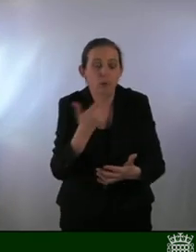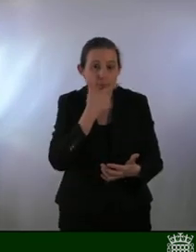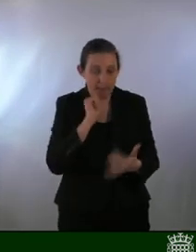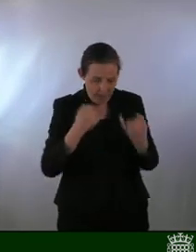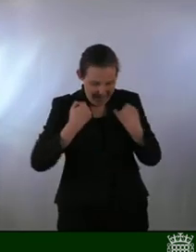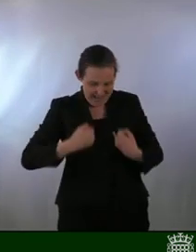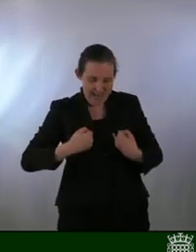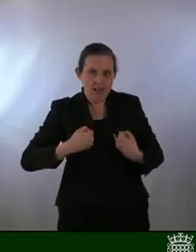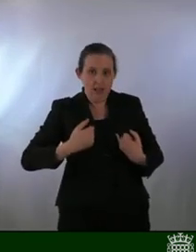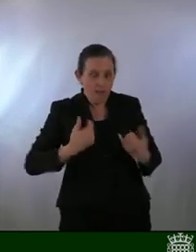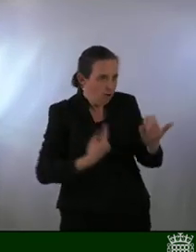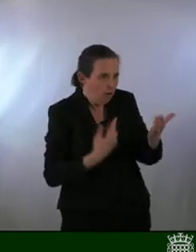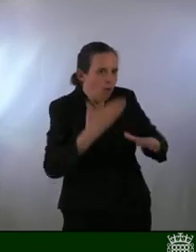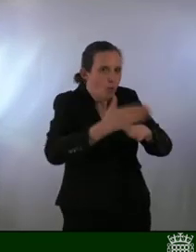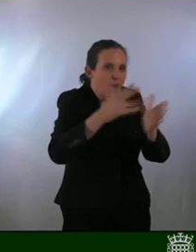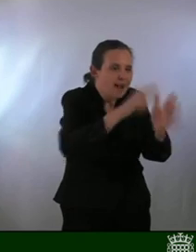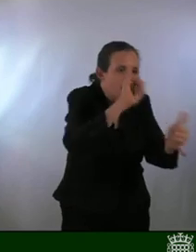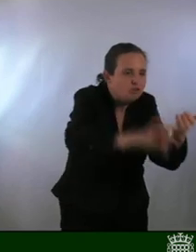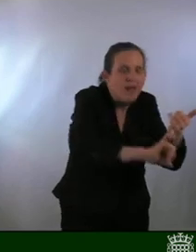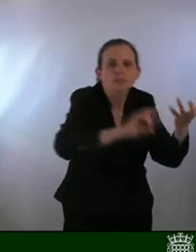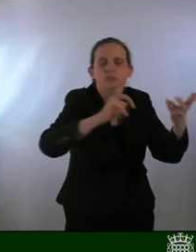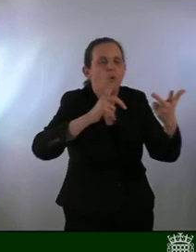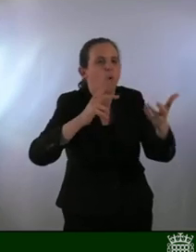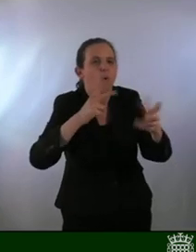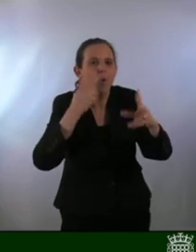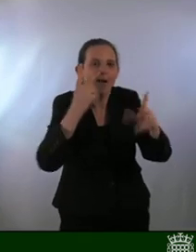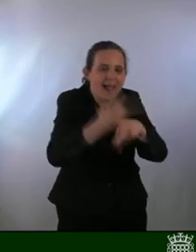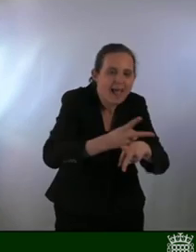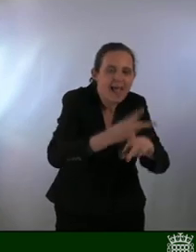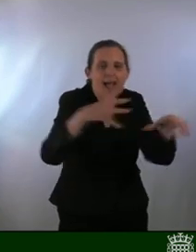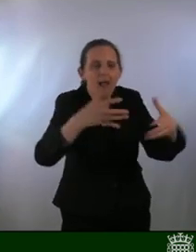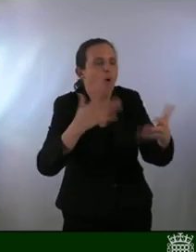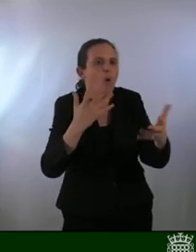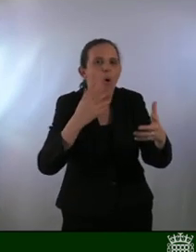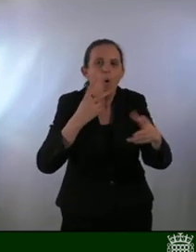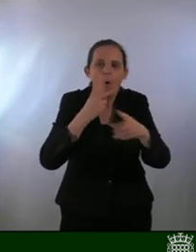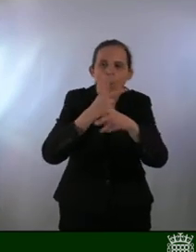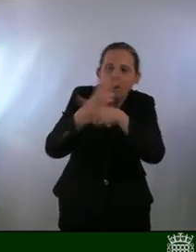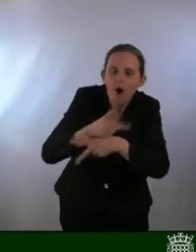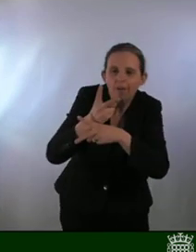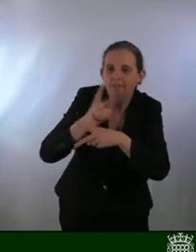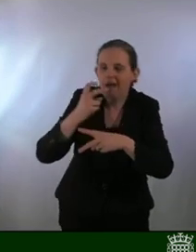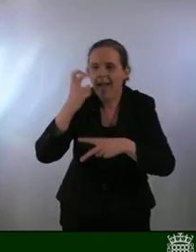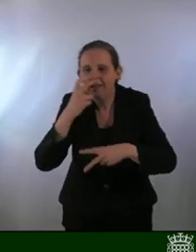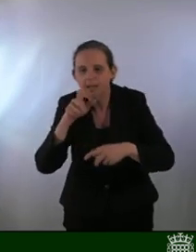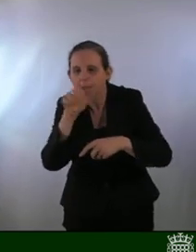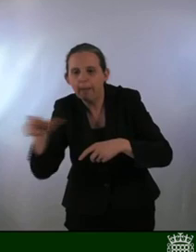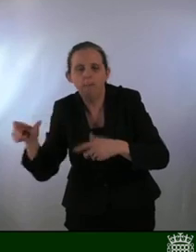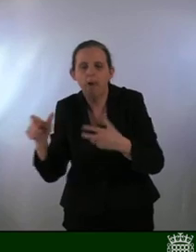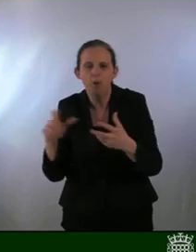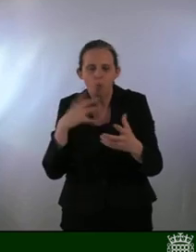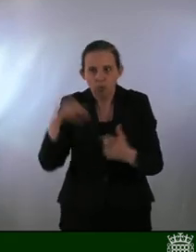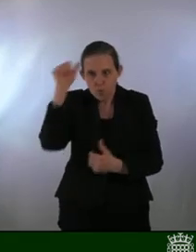care sector, or indeed anyone who is caring for elderly relatives, will surely want to know their COVID-19 status, because it